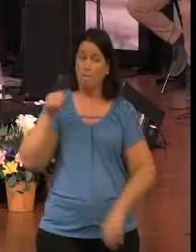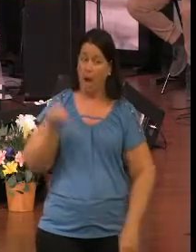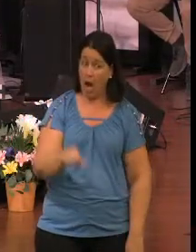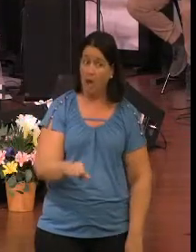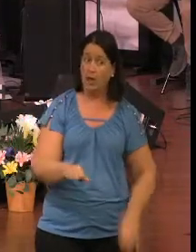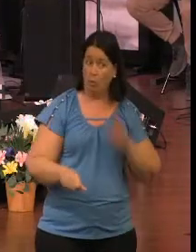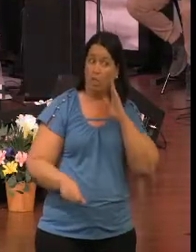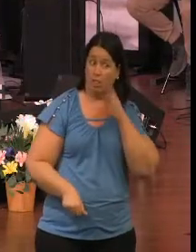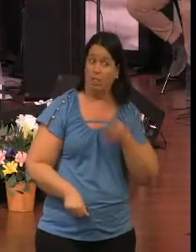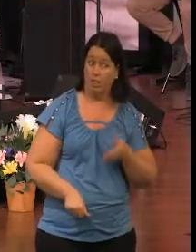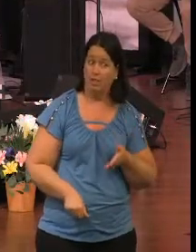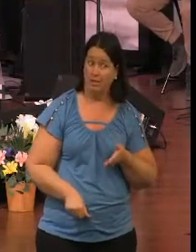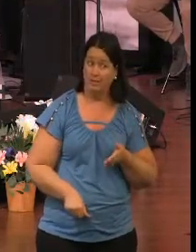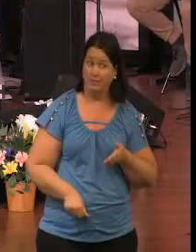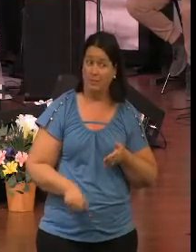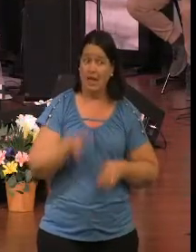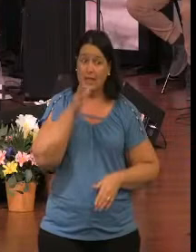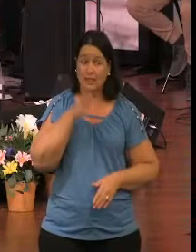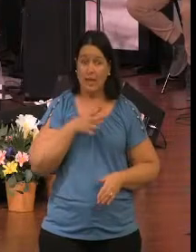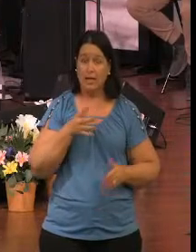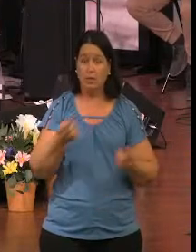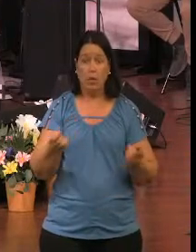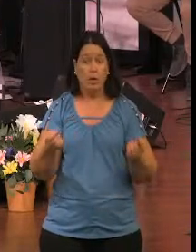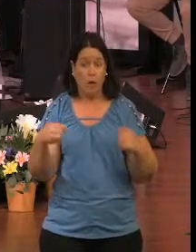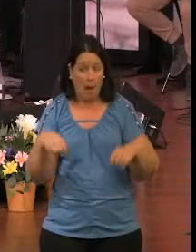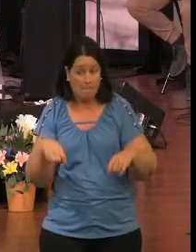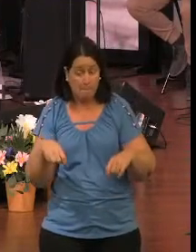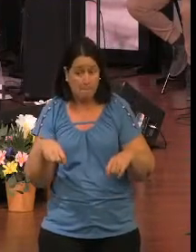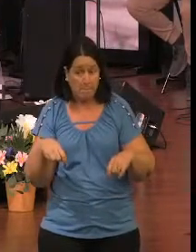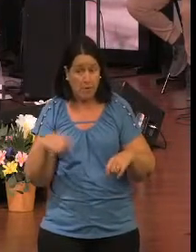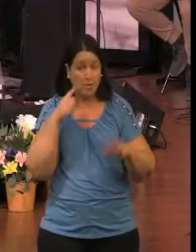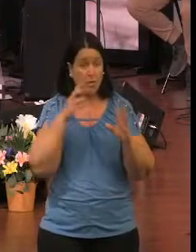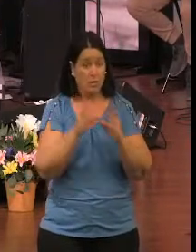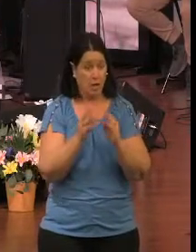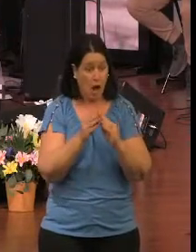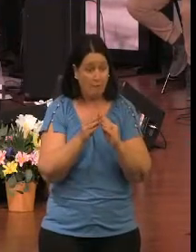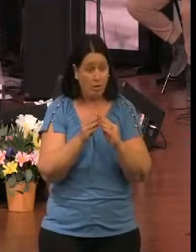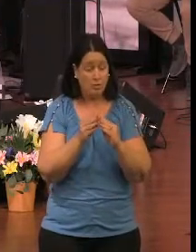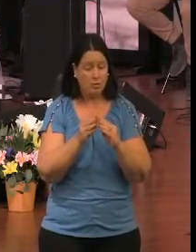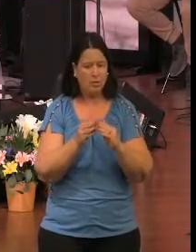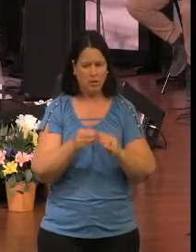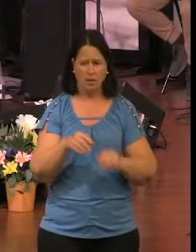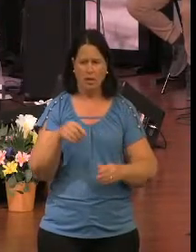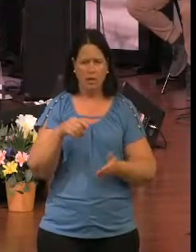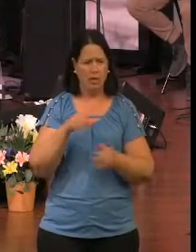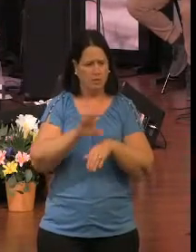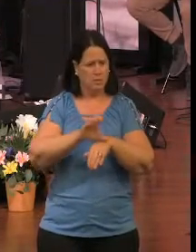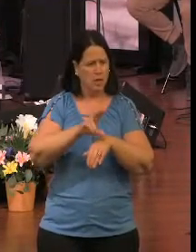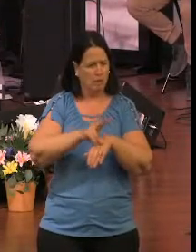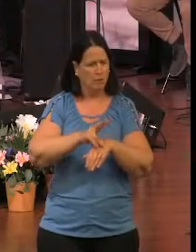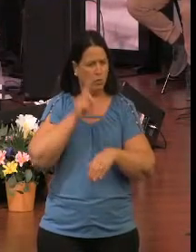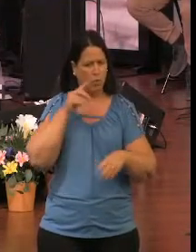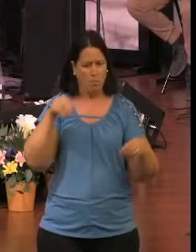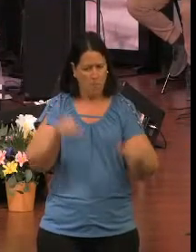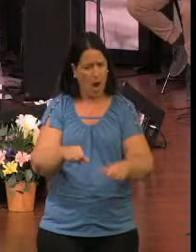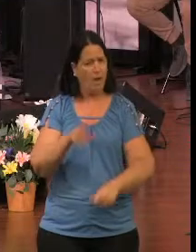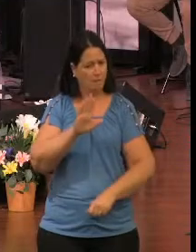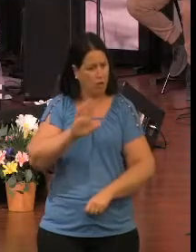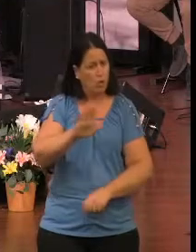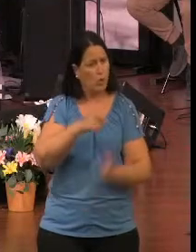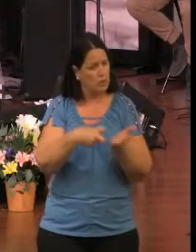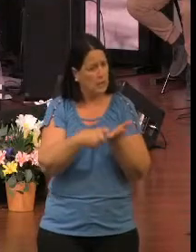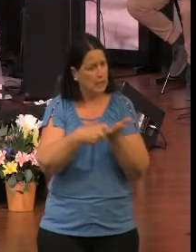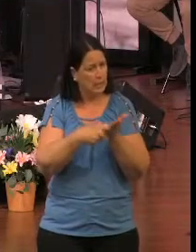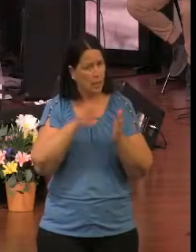that want to go but don't have the $40, we're happy to provide you a scholarship here at Centerview. You know, if you can pay, wonderful. But if you